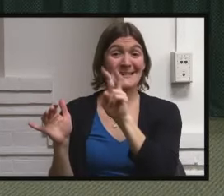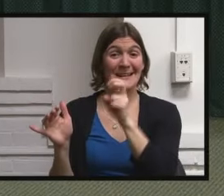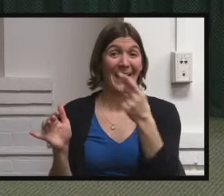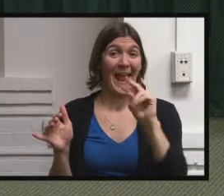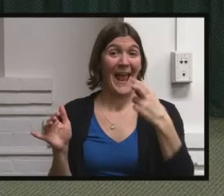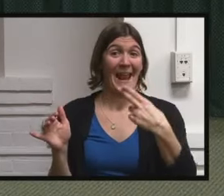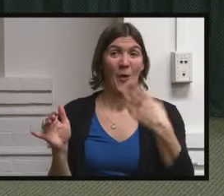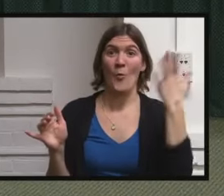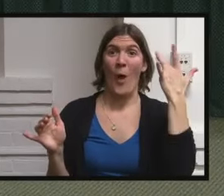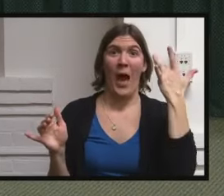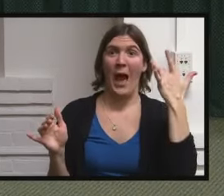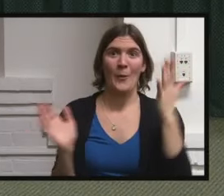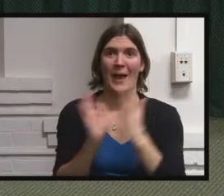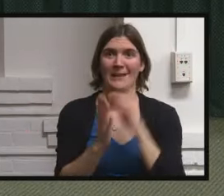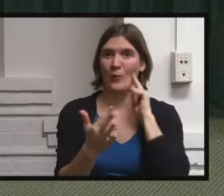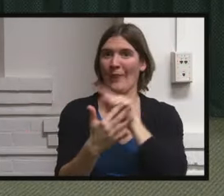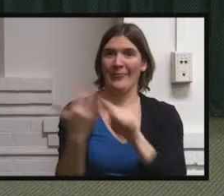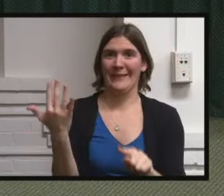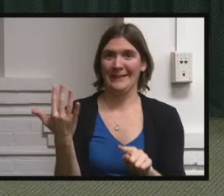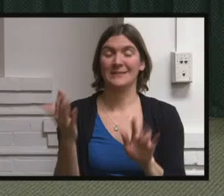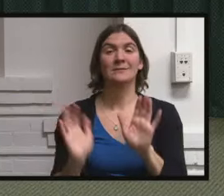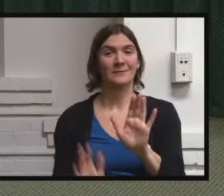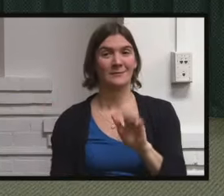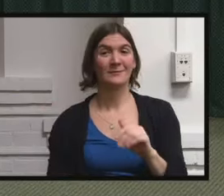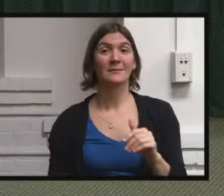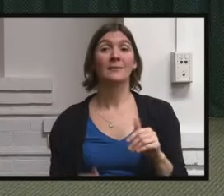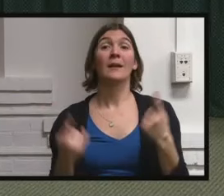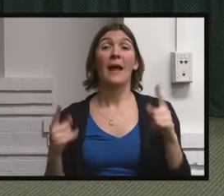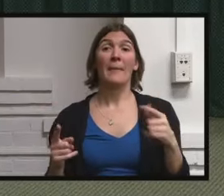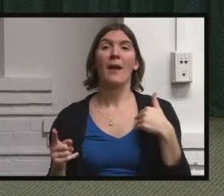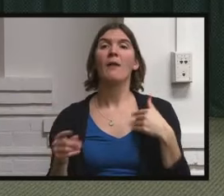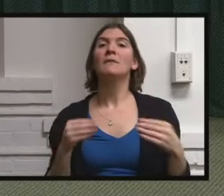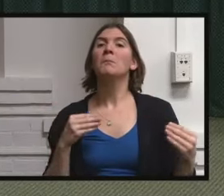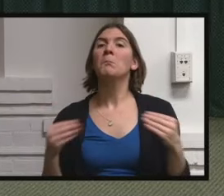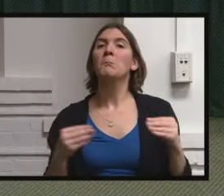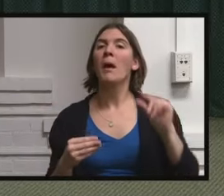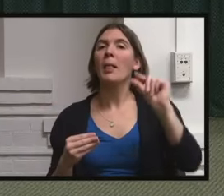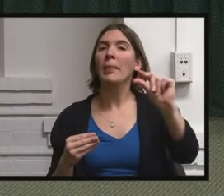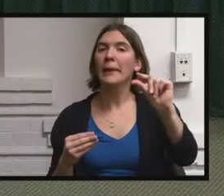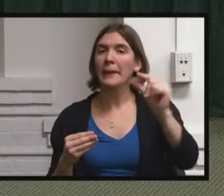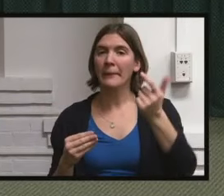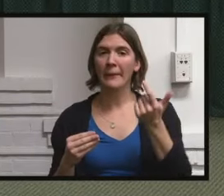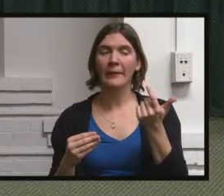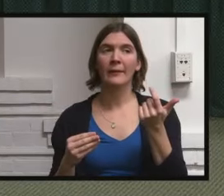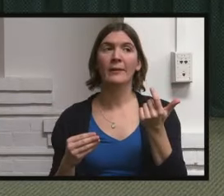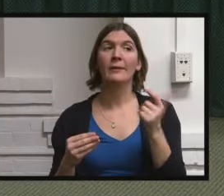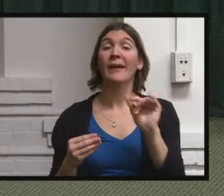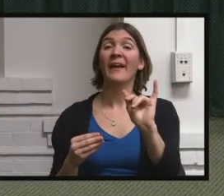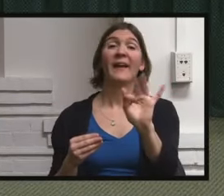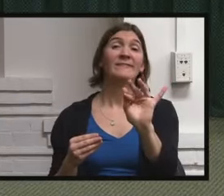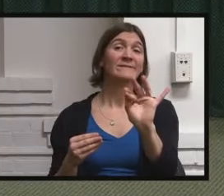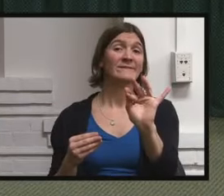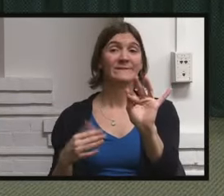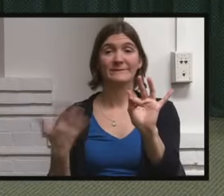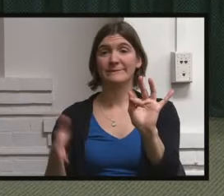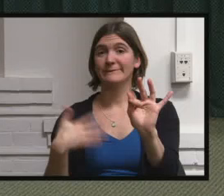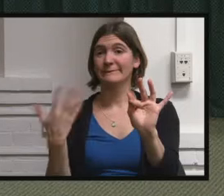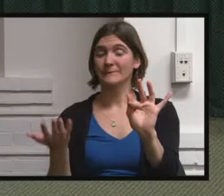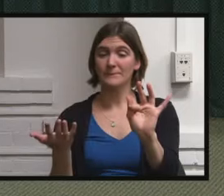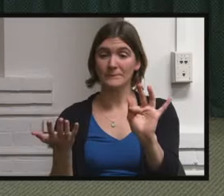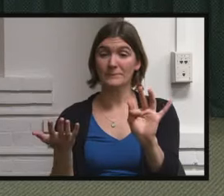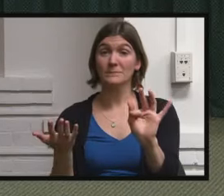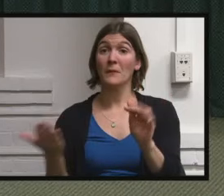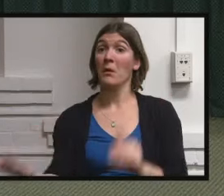Hannah. Okay. The reason why there is some flexibility built into this, mm-hmm, is so that if an